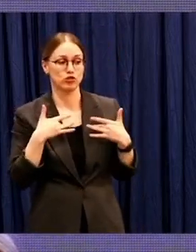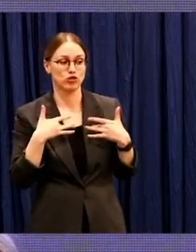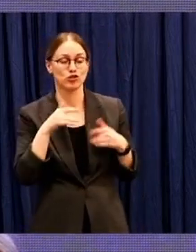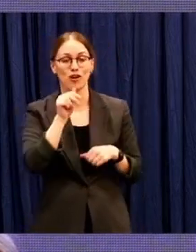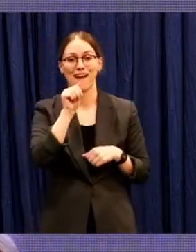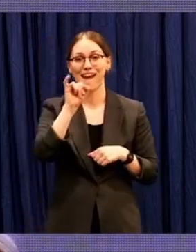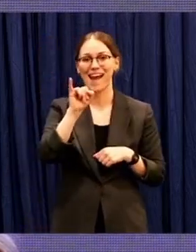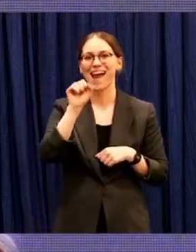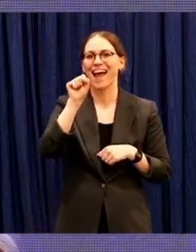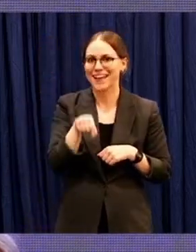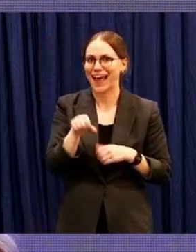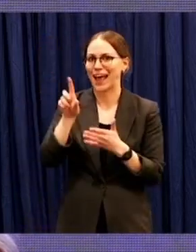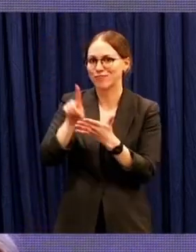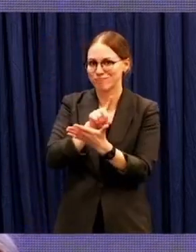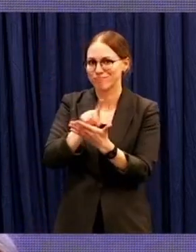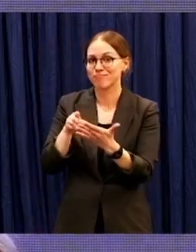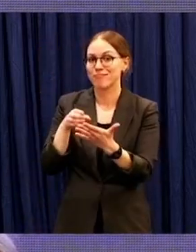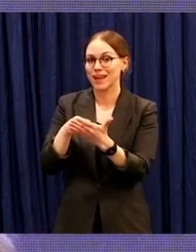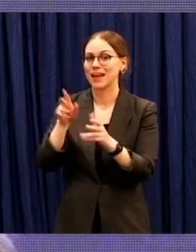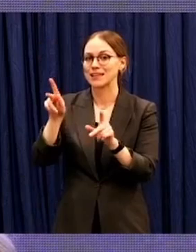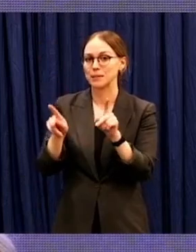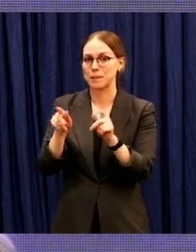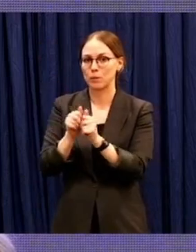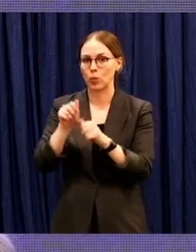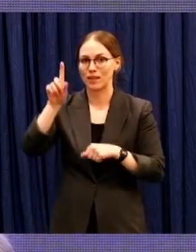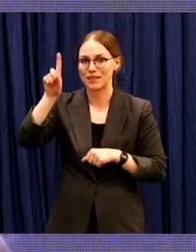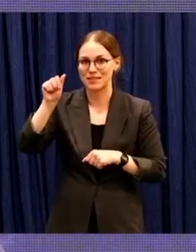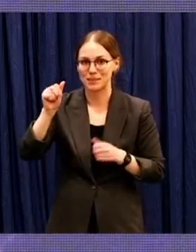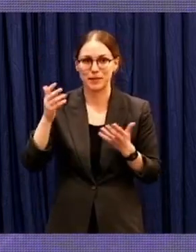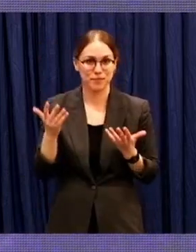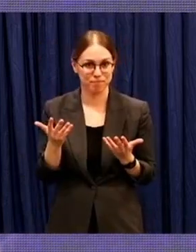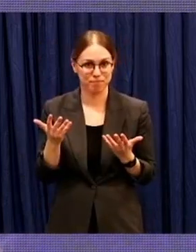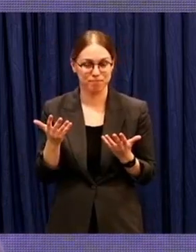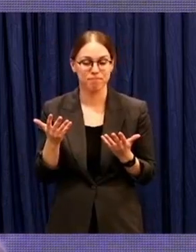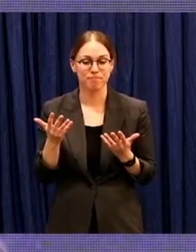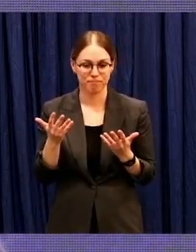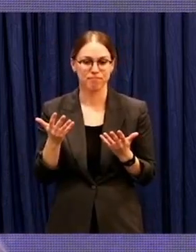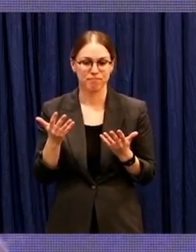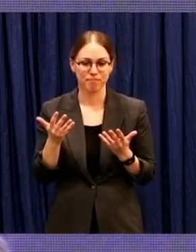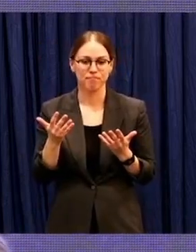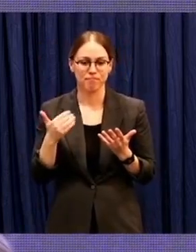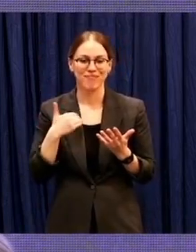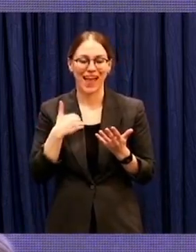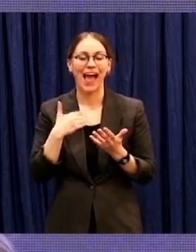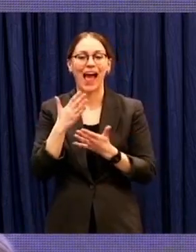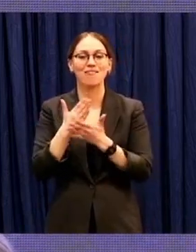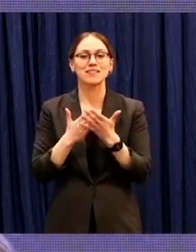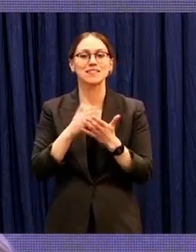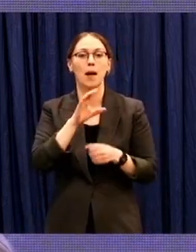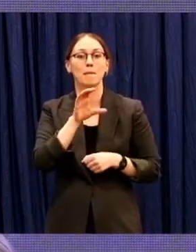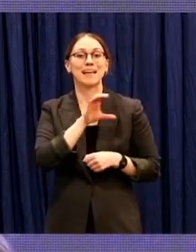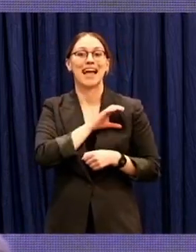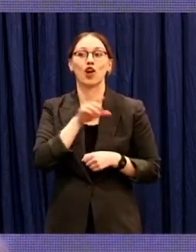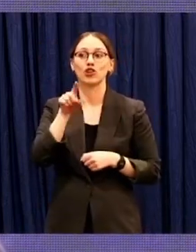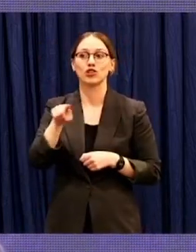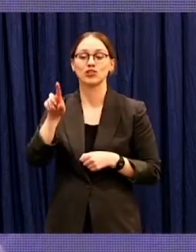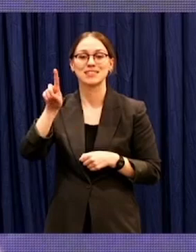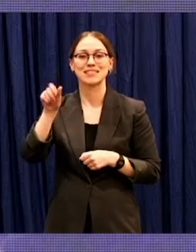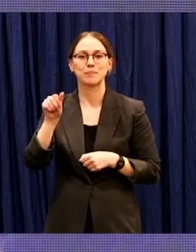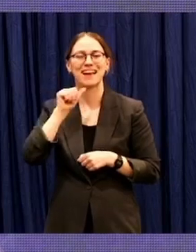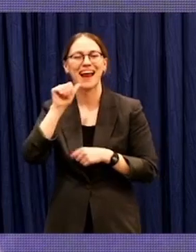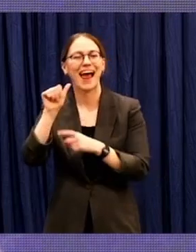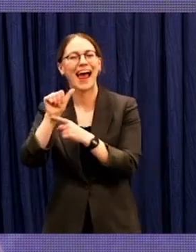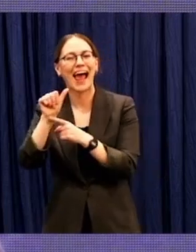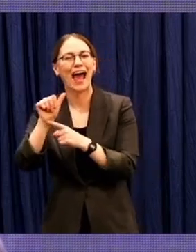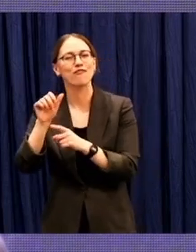discriminate against people with disabilities because, by definition, there's some characteristic of them that is not average within the population, and